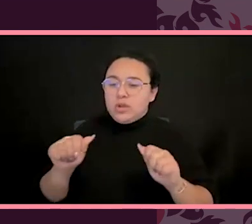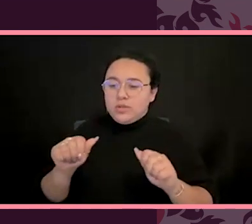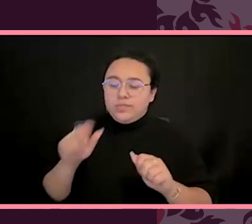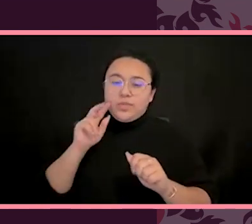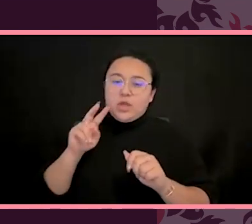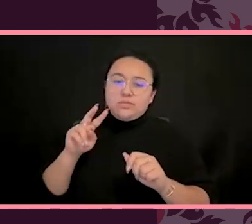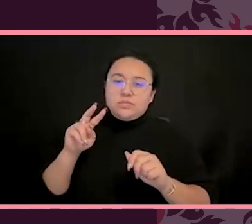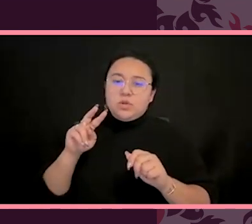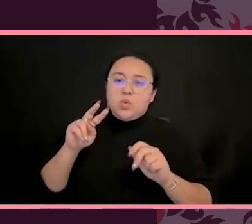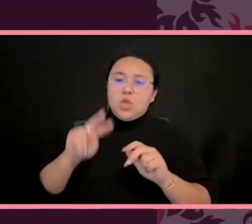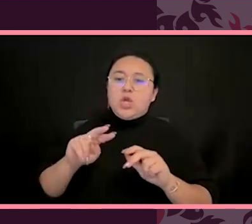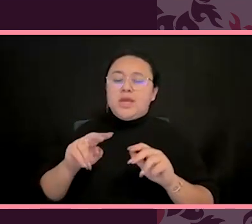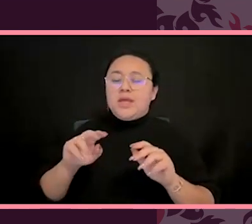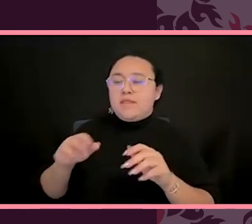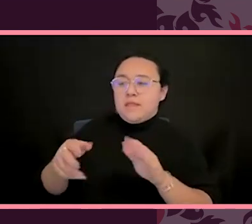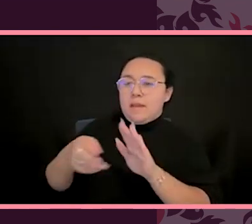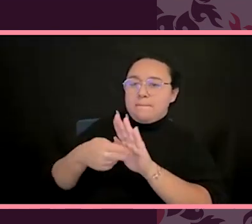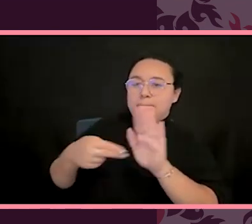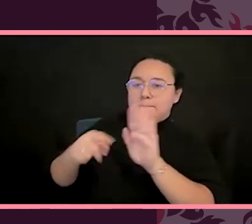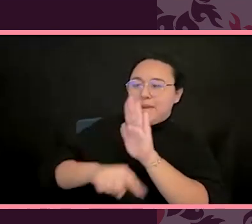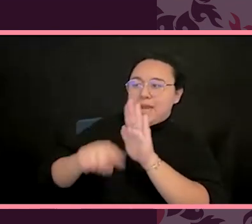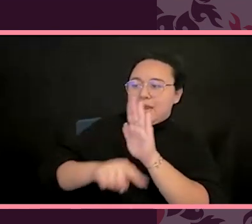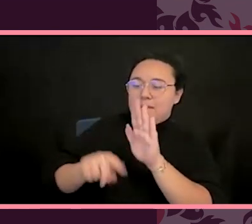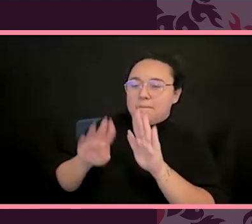at challenging biases, stereotypes, and prejudice.